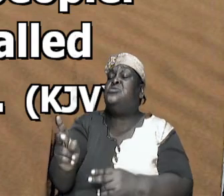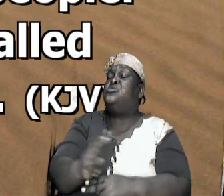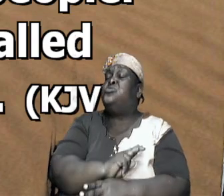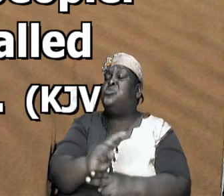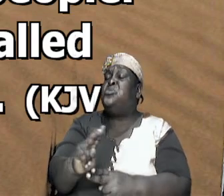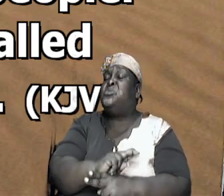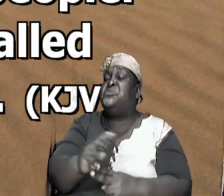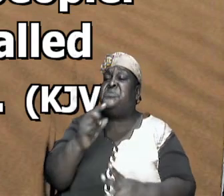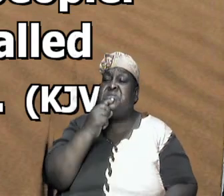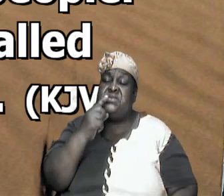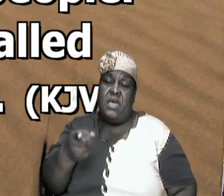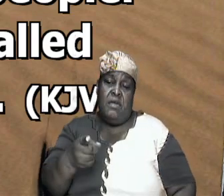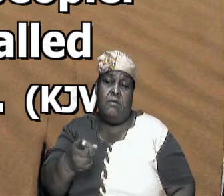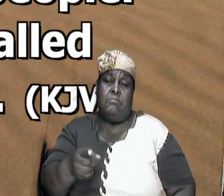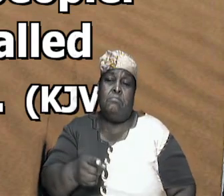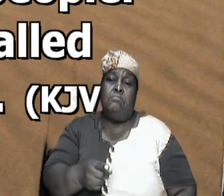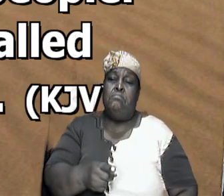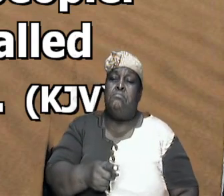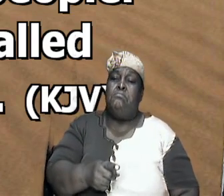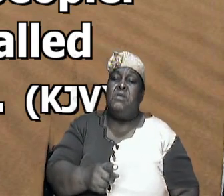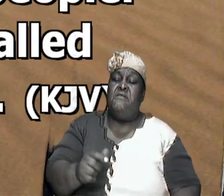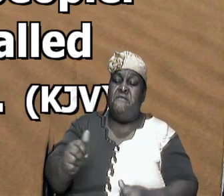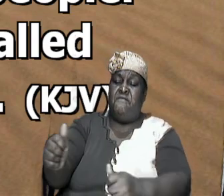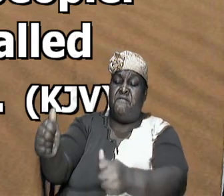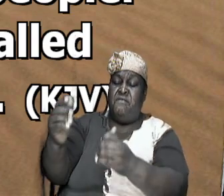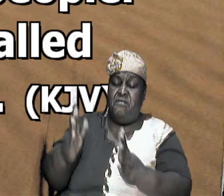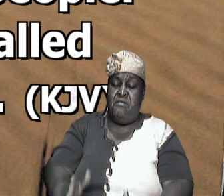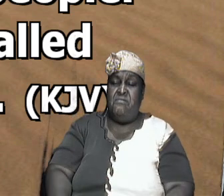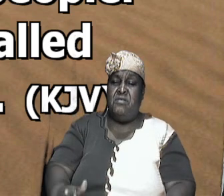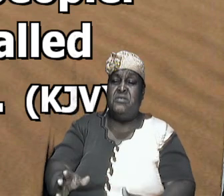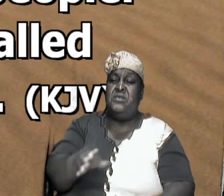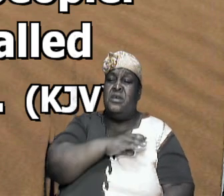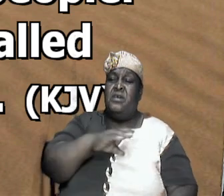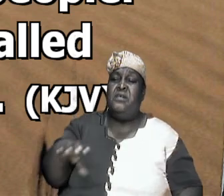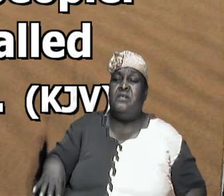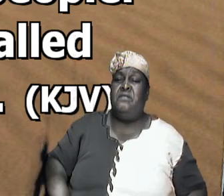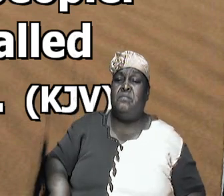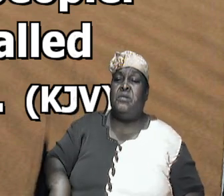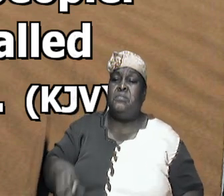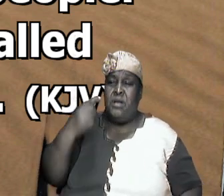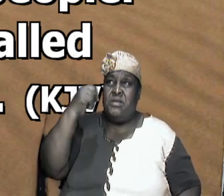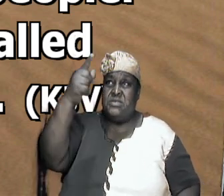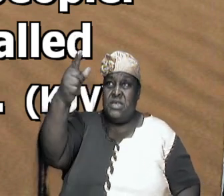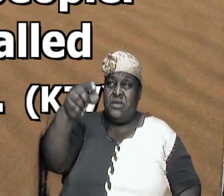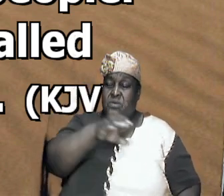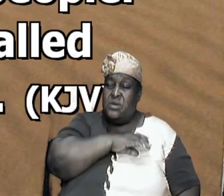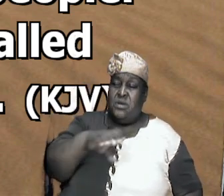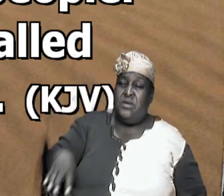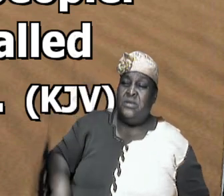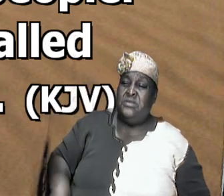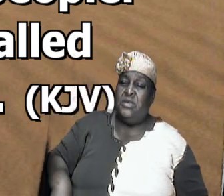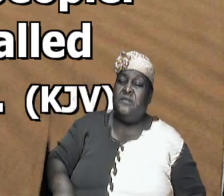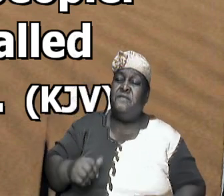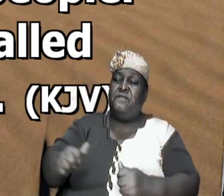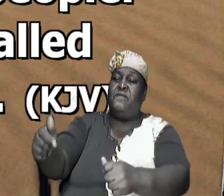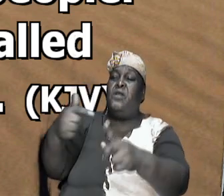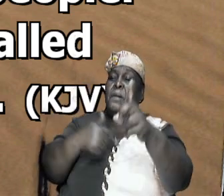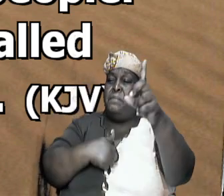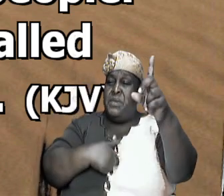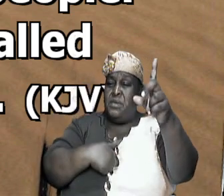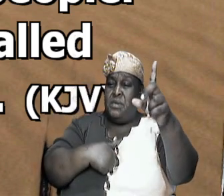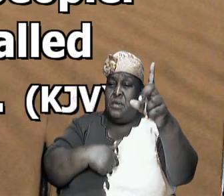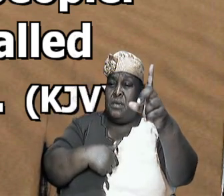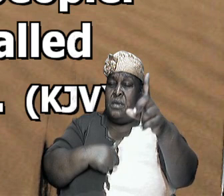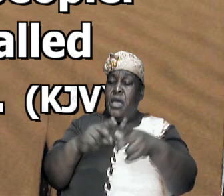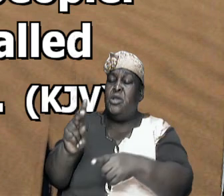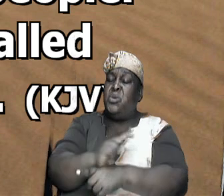term. Well, he didn't say followers of Christ, because he was Christ. So he said, follow me. And he